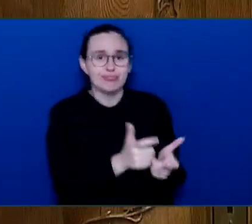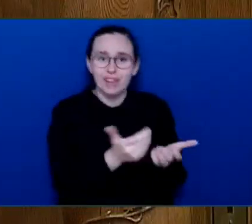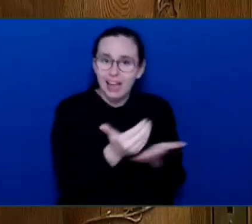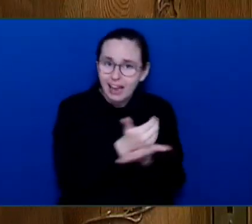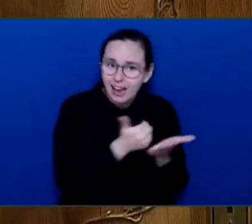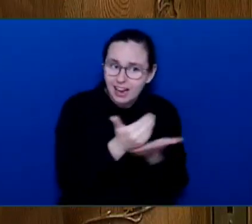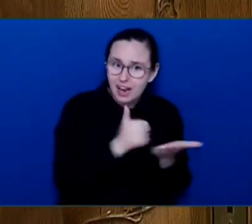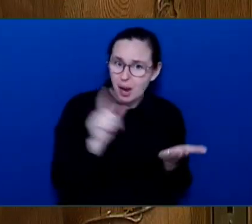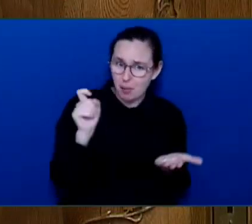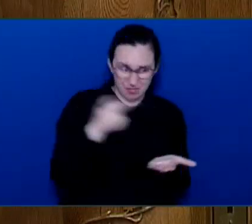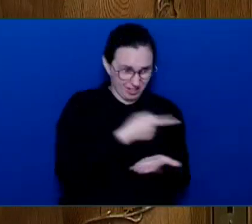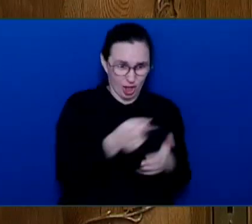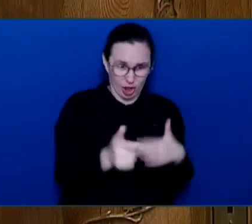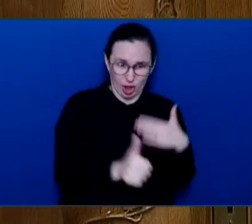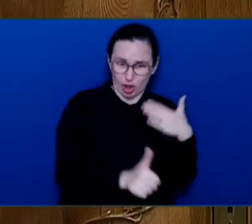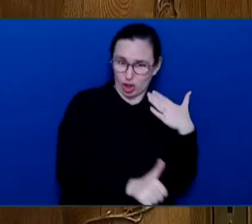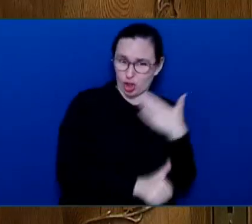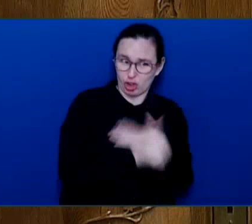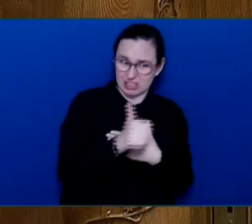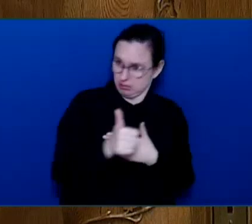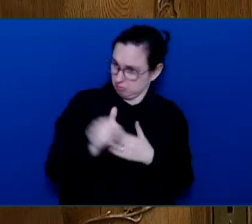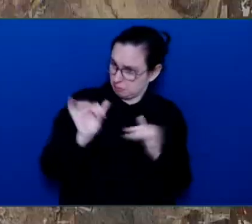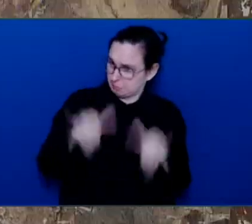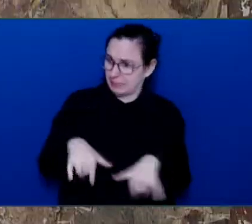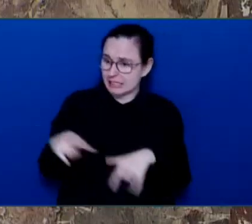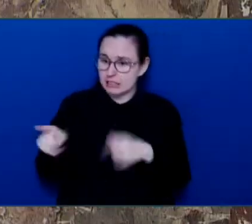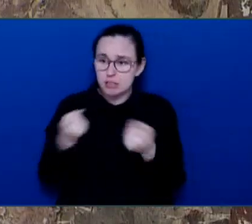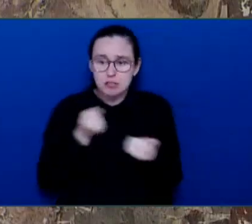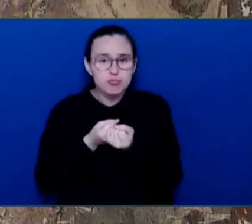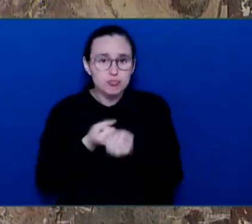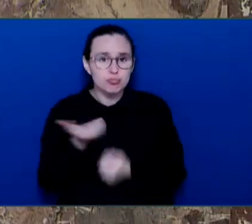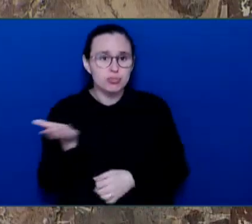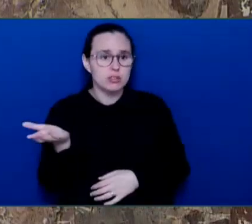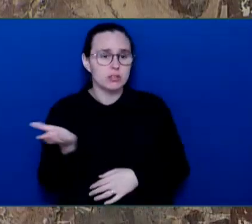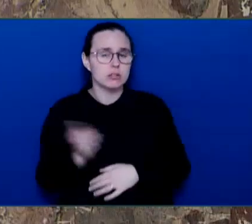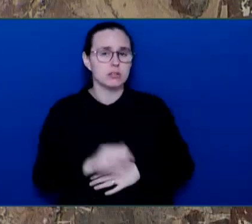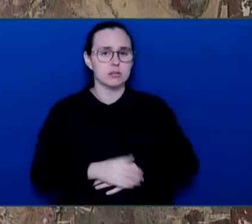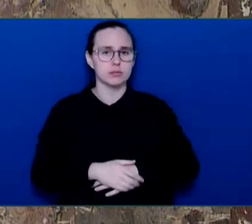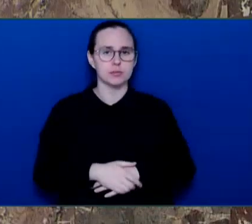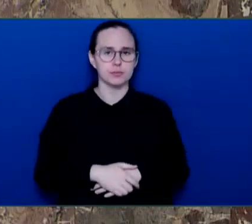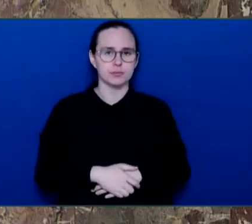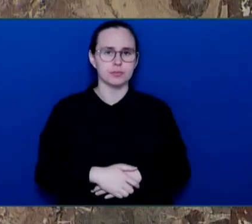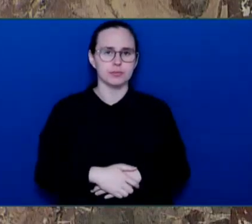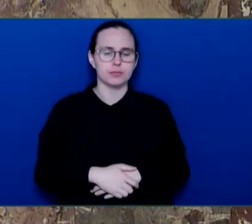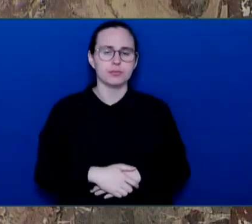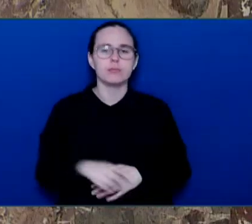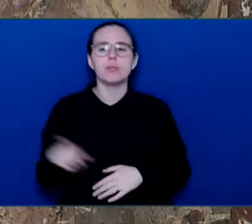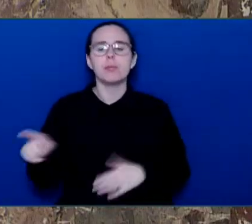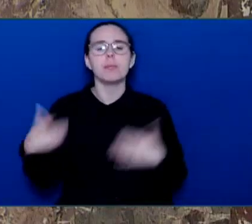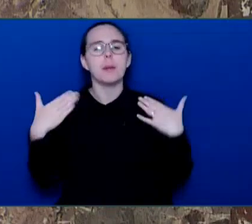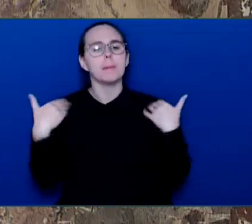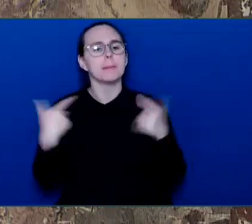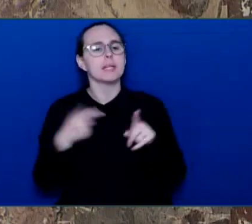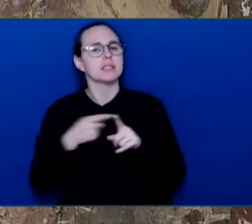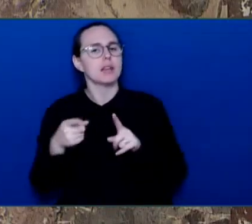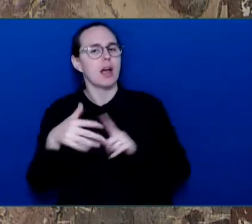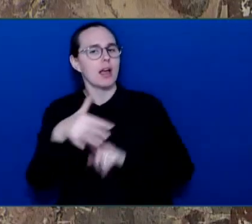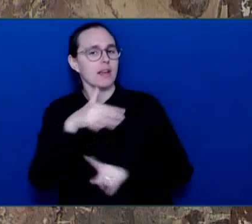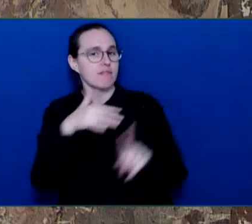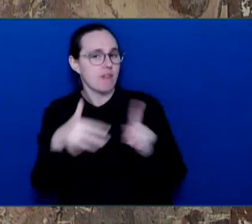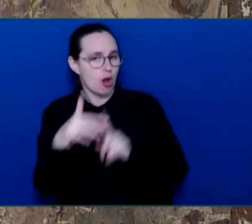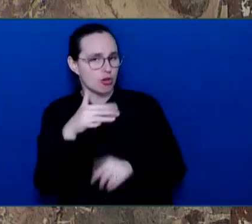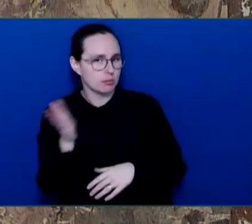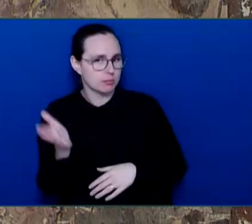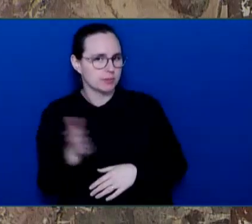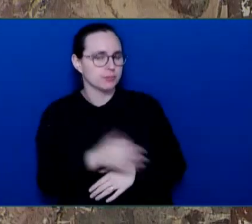Minister of Environment. Thank you very much, Mr. Speaker. I don't know why the opposition